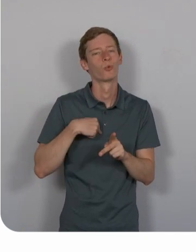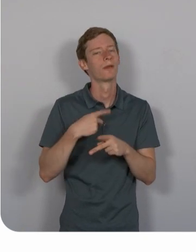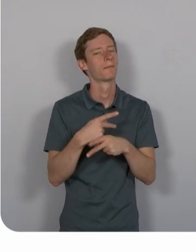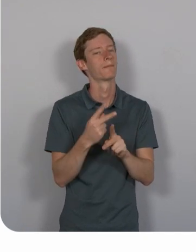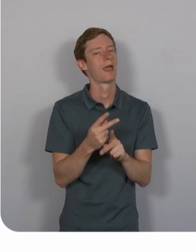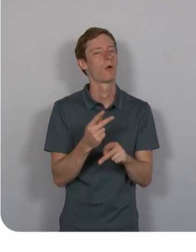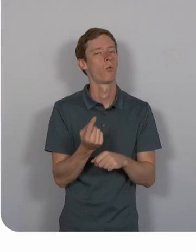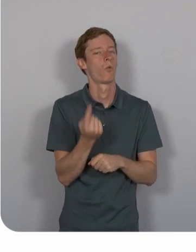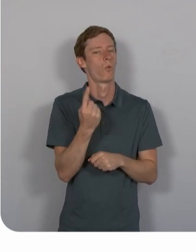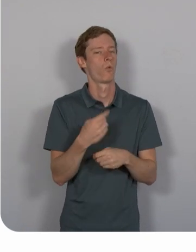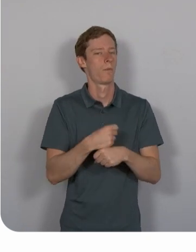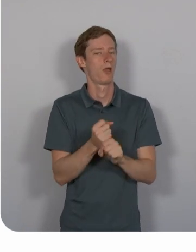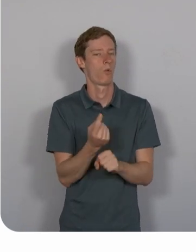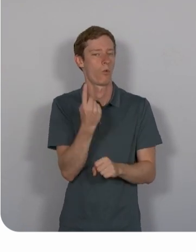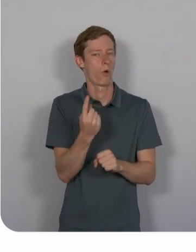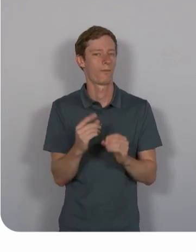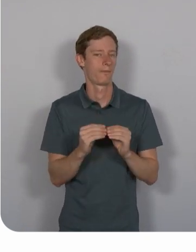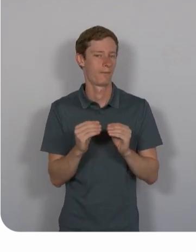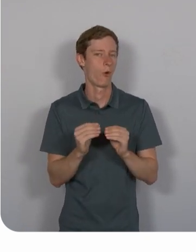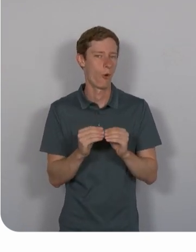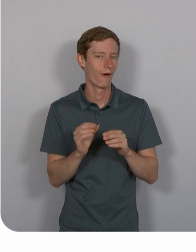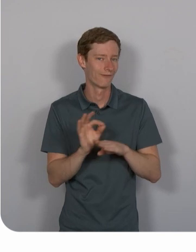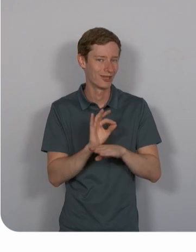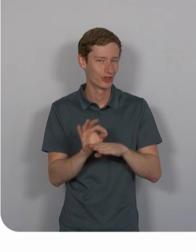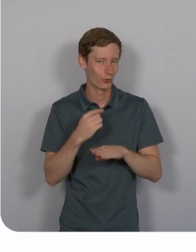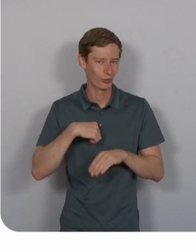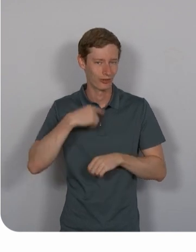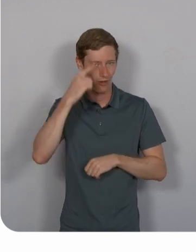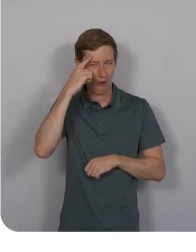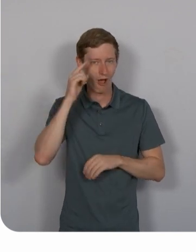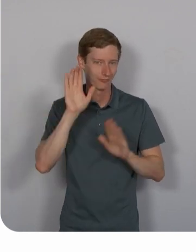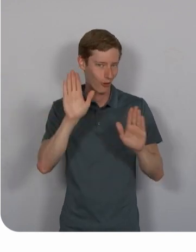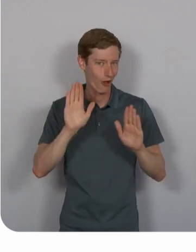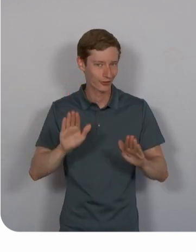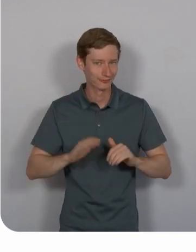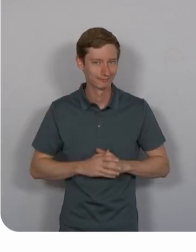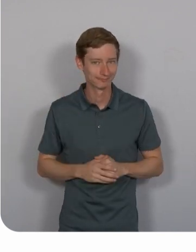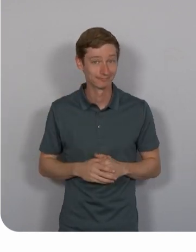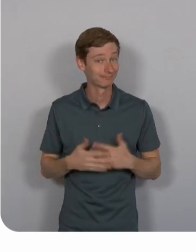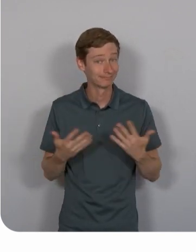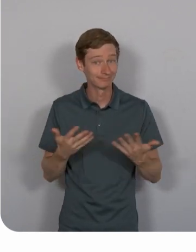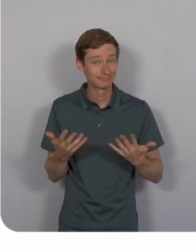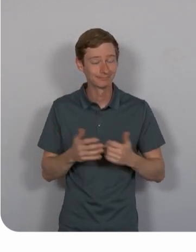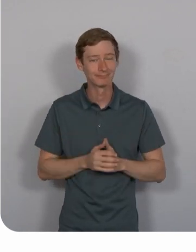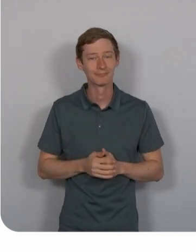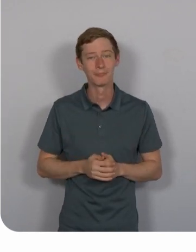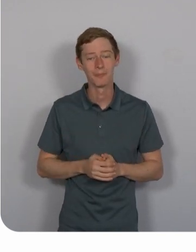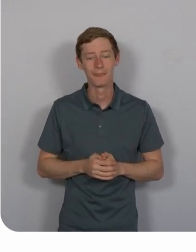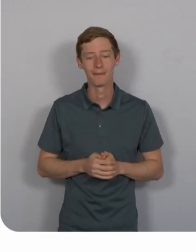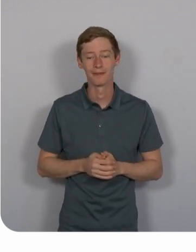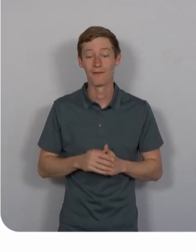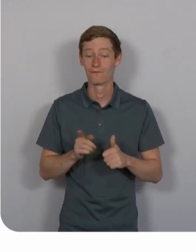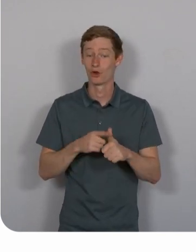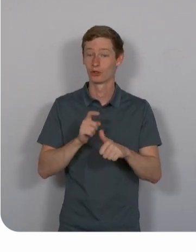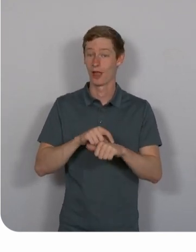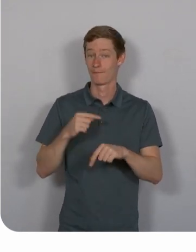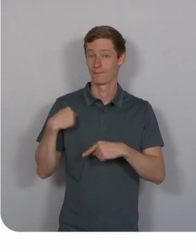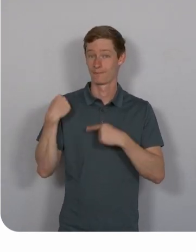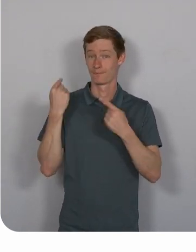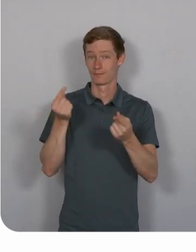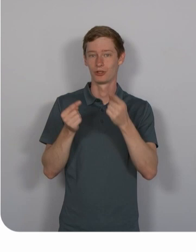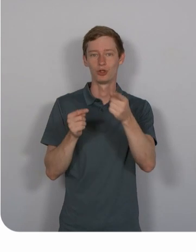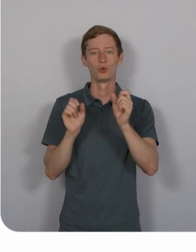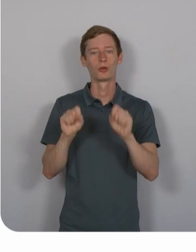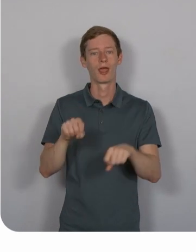these smart glasses that we thought would be pretty awesome. And that is that for the first time, you are going to be able to